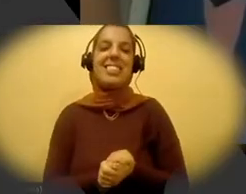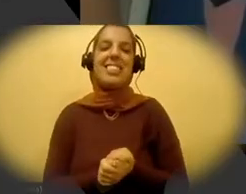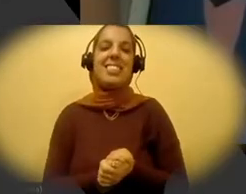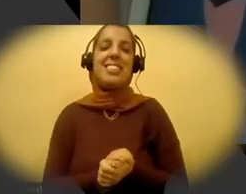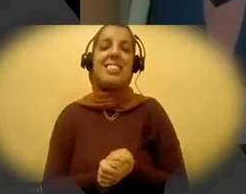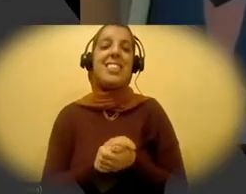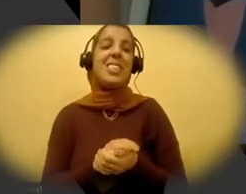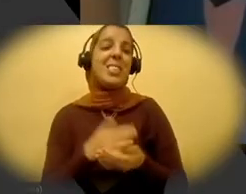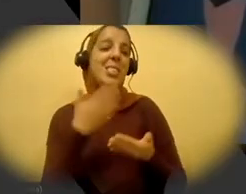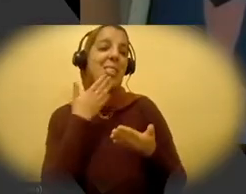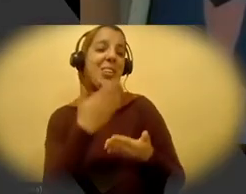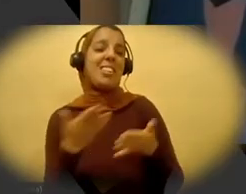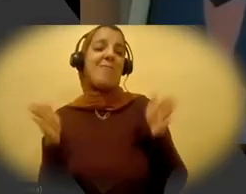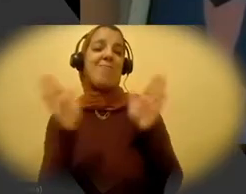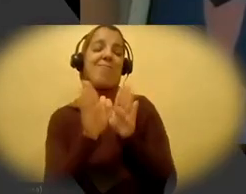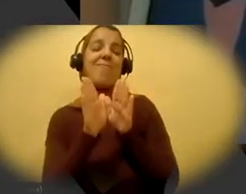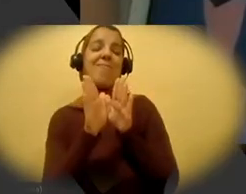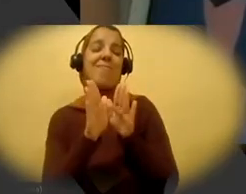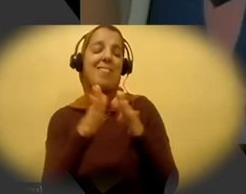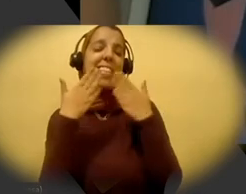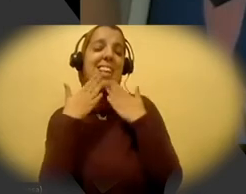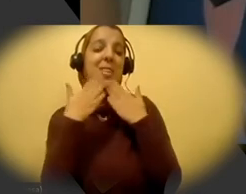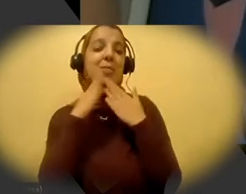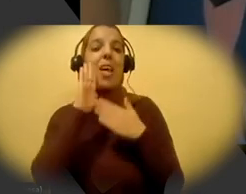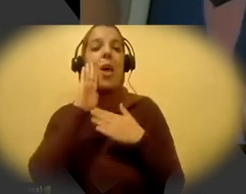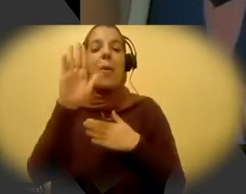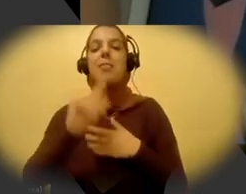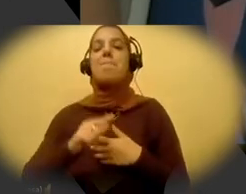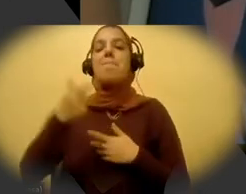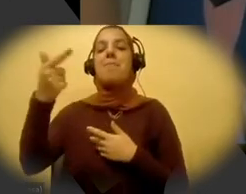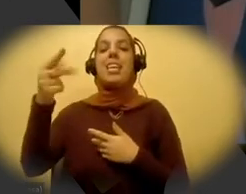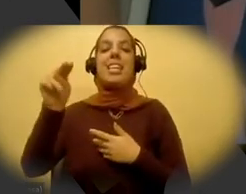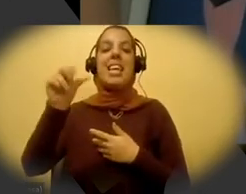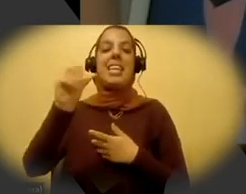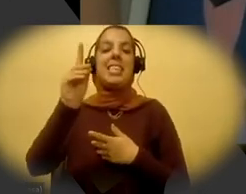That's a great way to wrap up. So I'm going to pass it back to Nadine now.